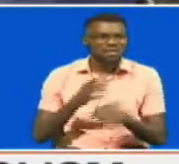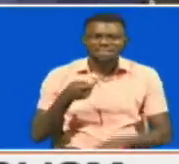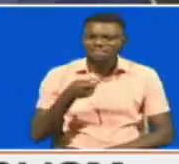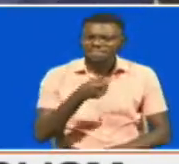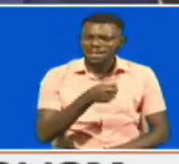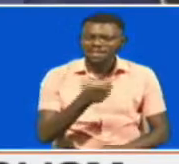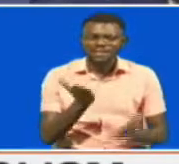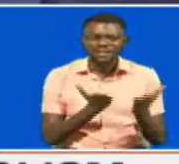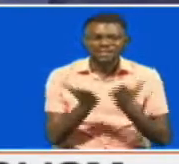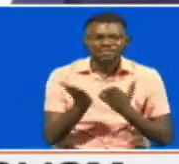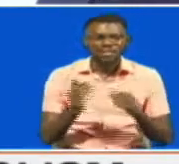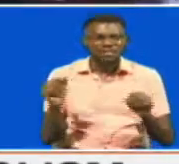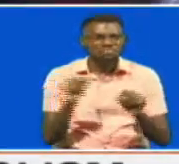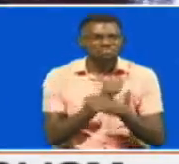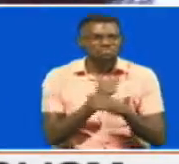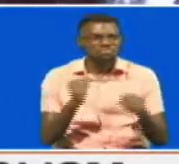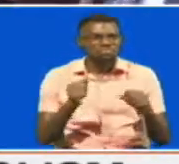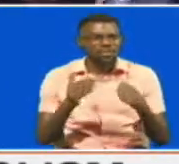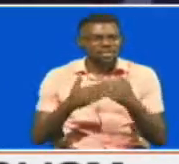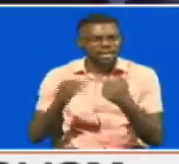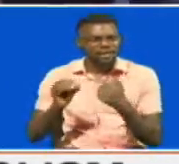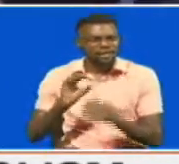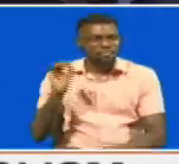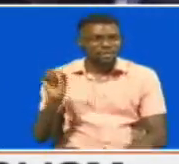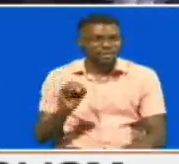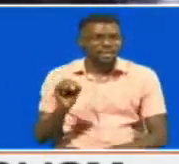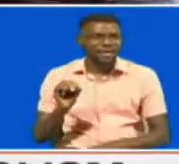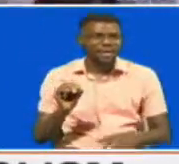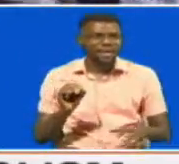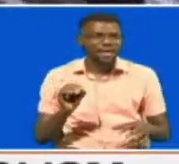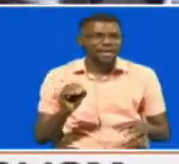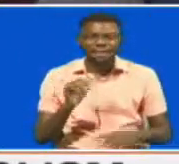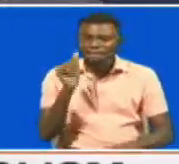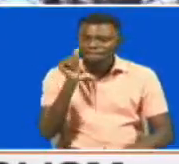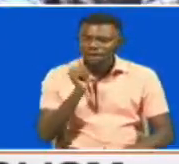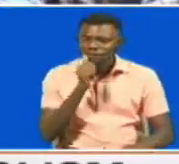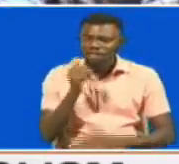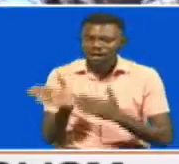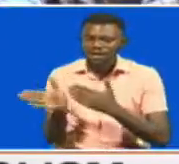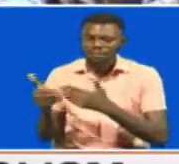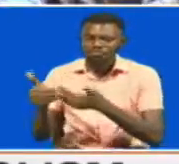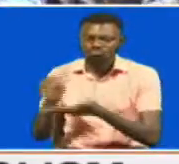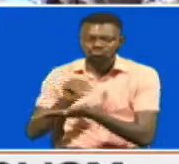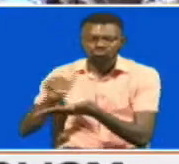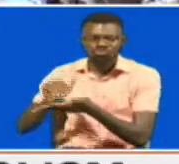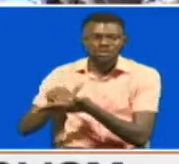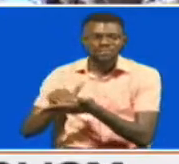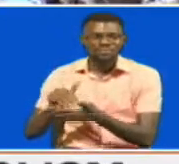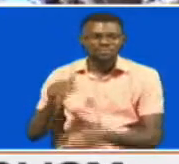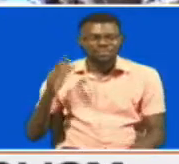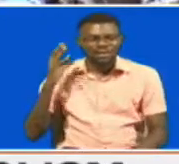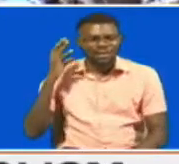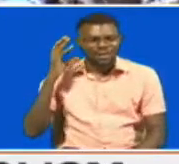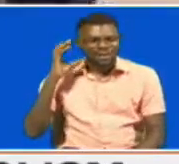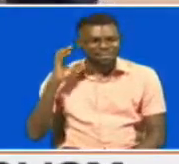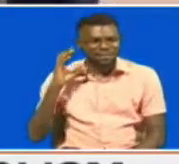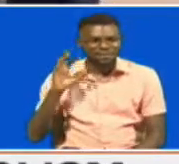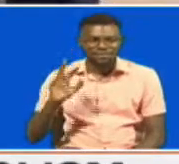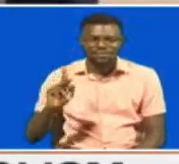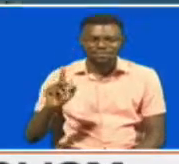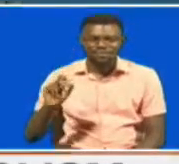of the services. At least 90% of those existing are private. Clement Masombo, KTN News.